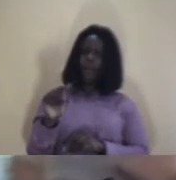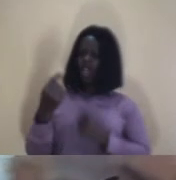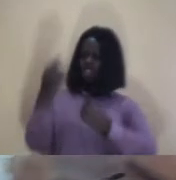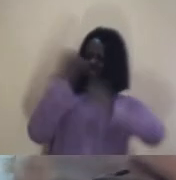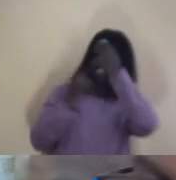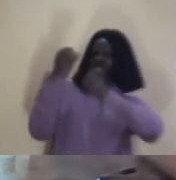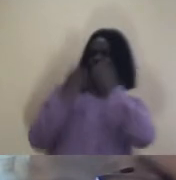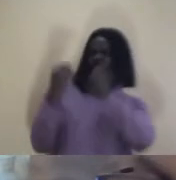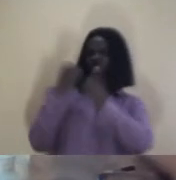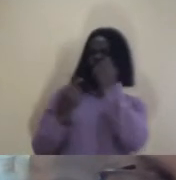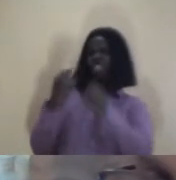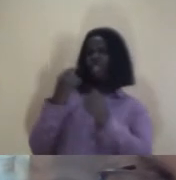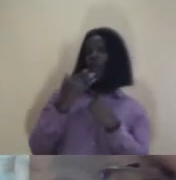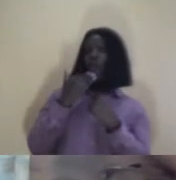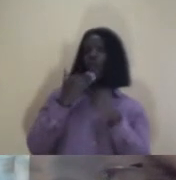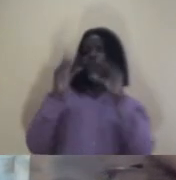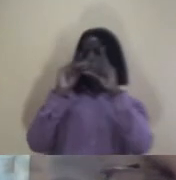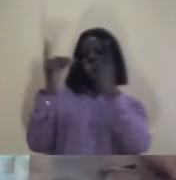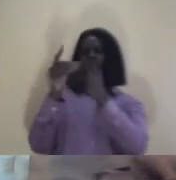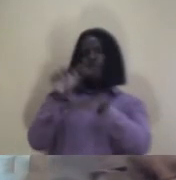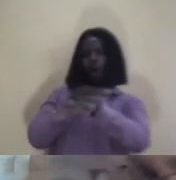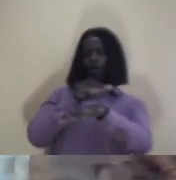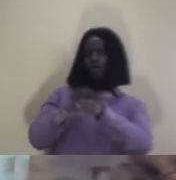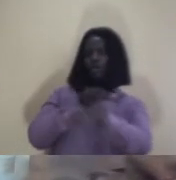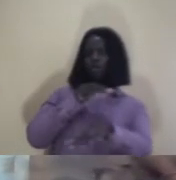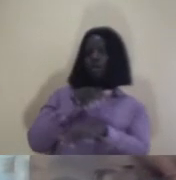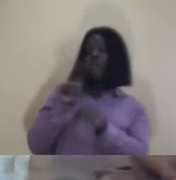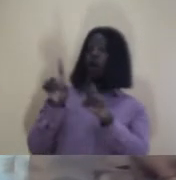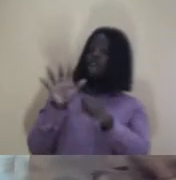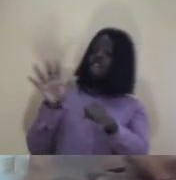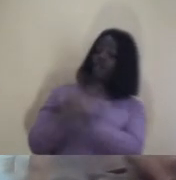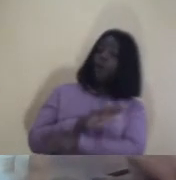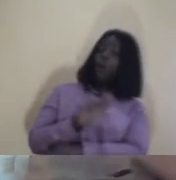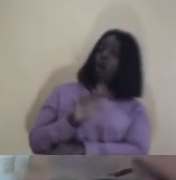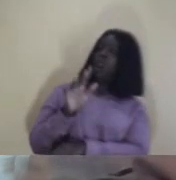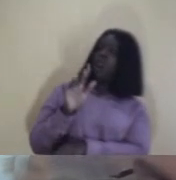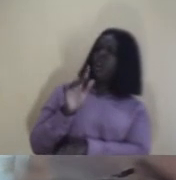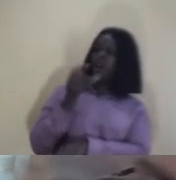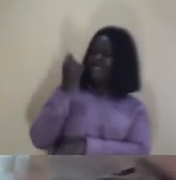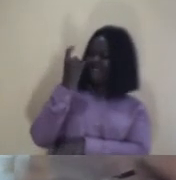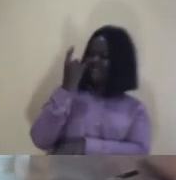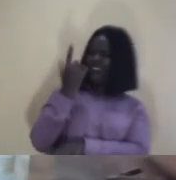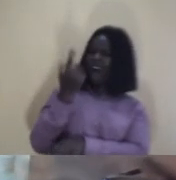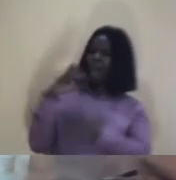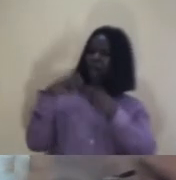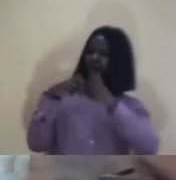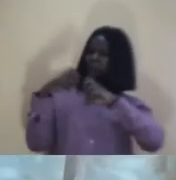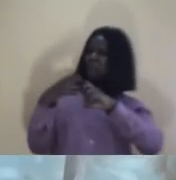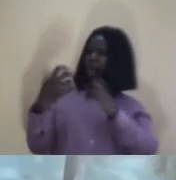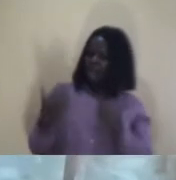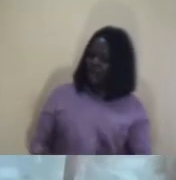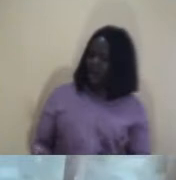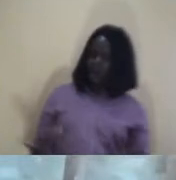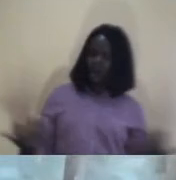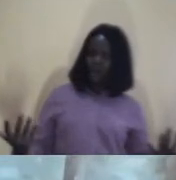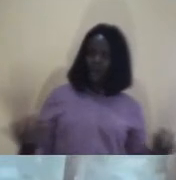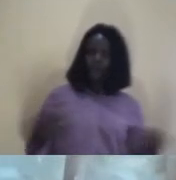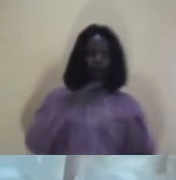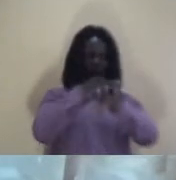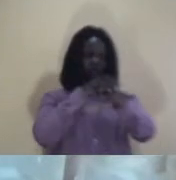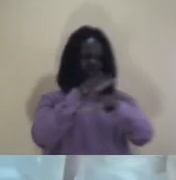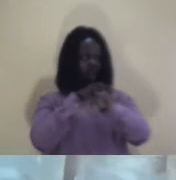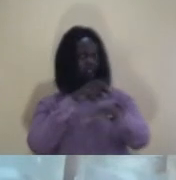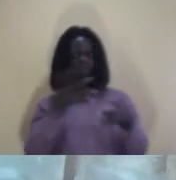criticism of the Department of Agriculture without a full understanding of some of the issues currently facing the